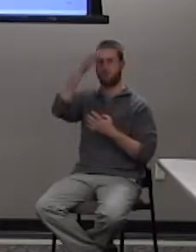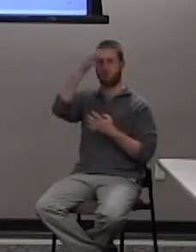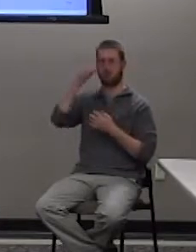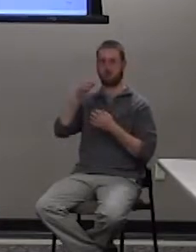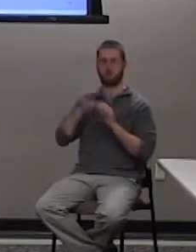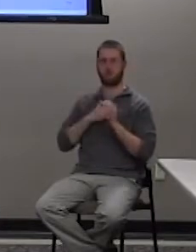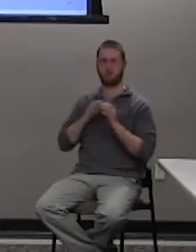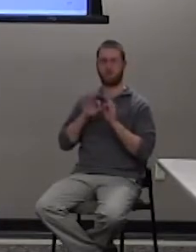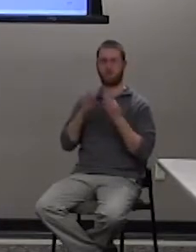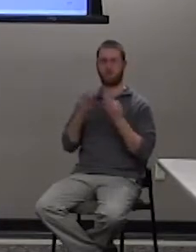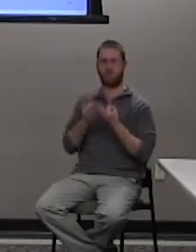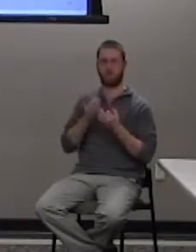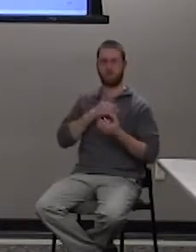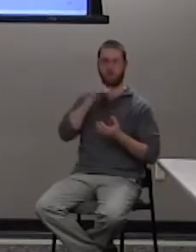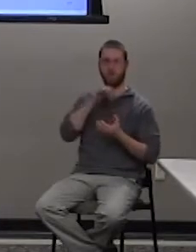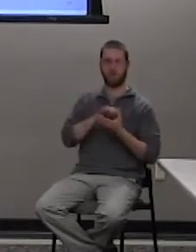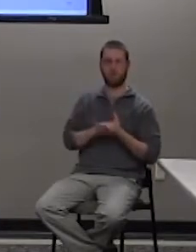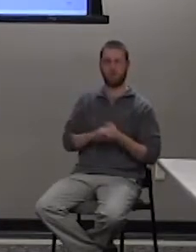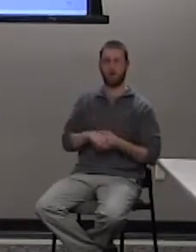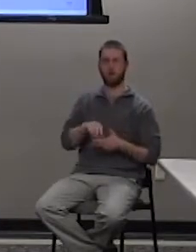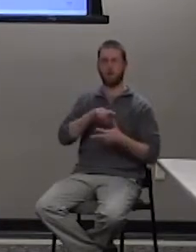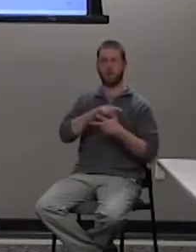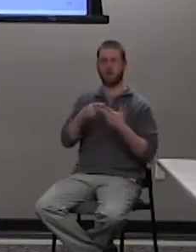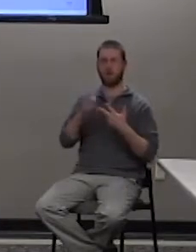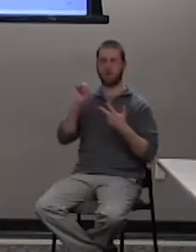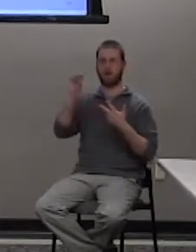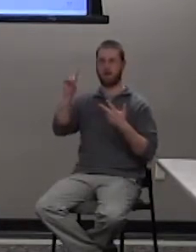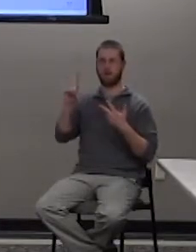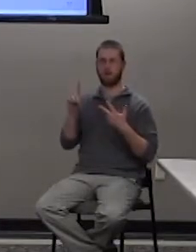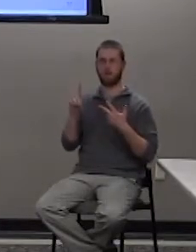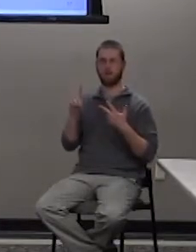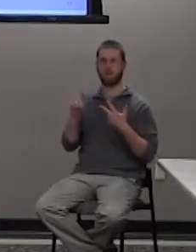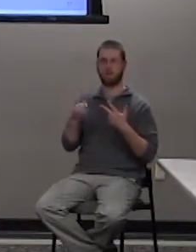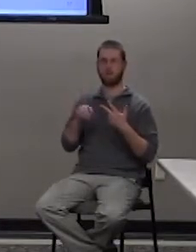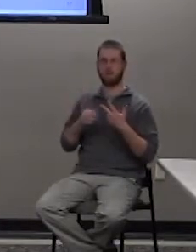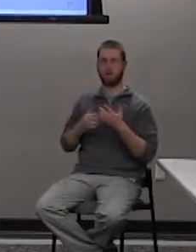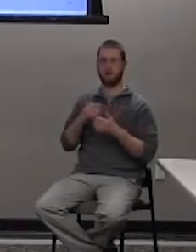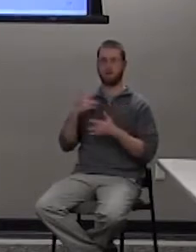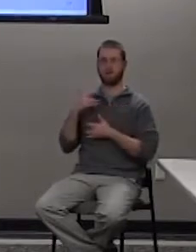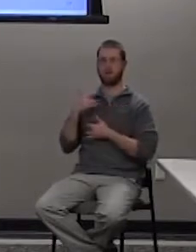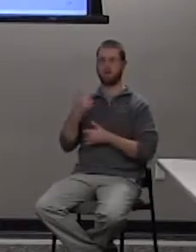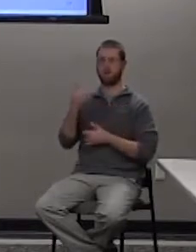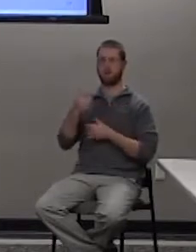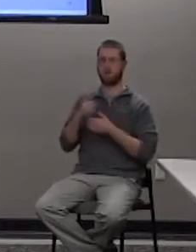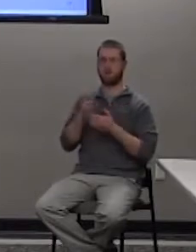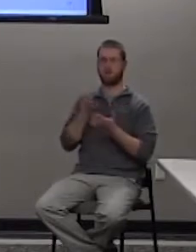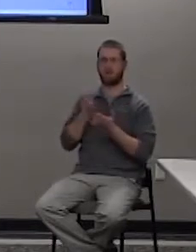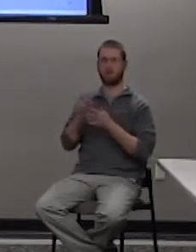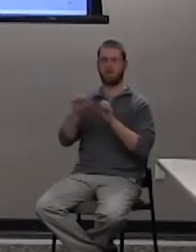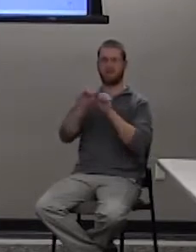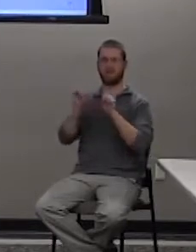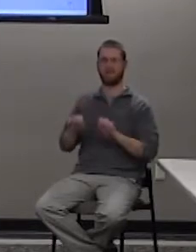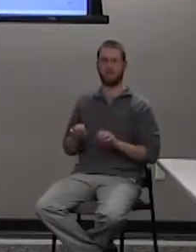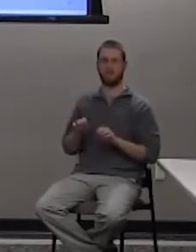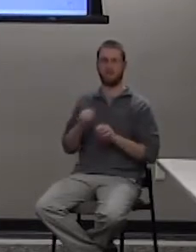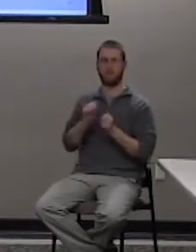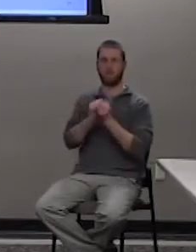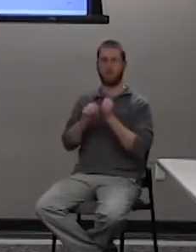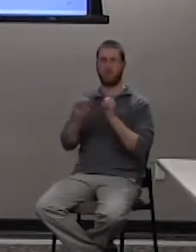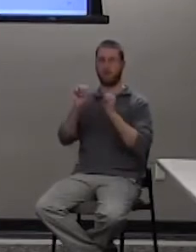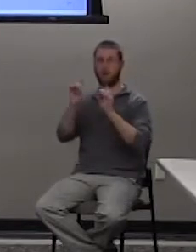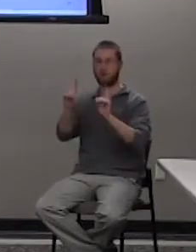sometimes people move on through the system without ever meeting the expectation. Absolutely. And so that's why you can see disparities between the two. I understand,